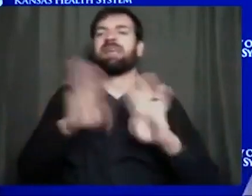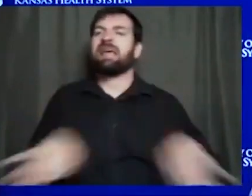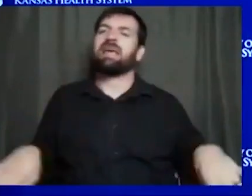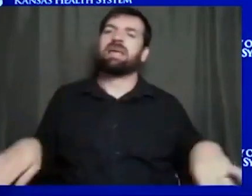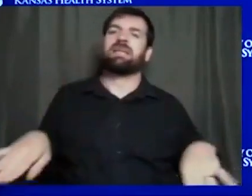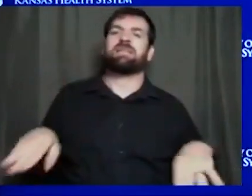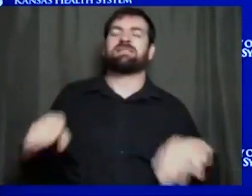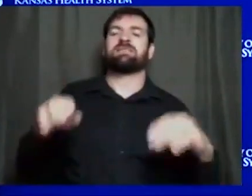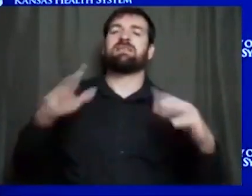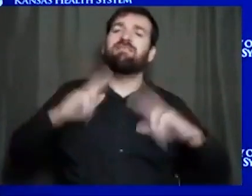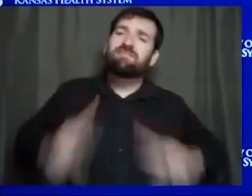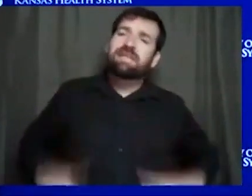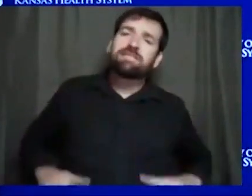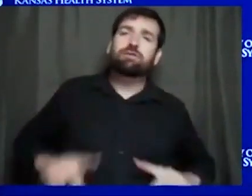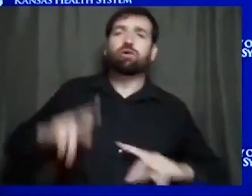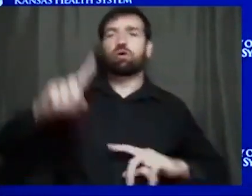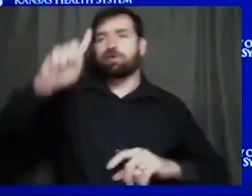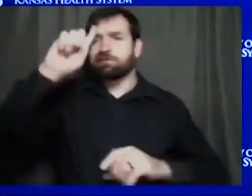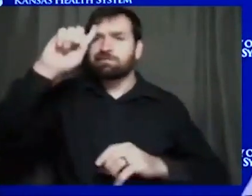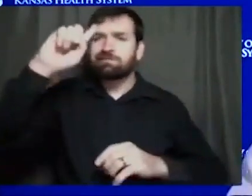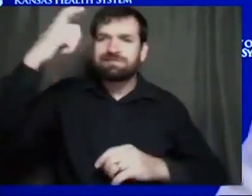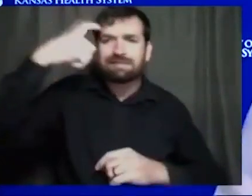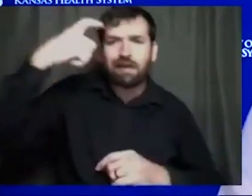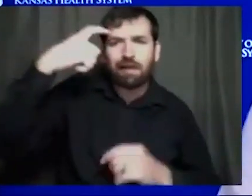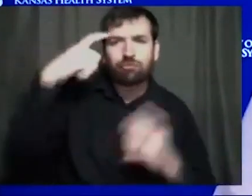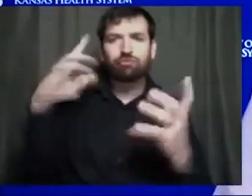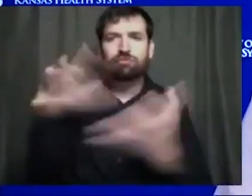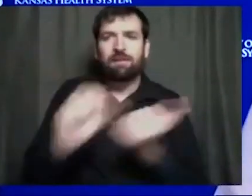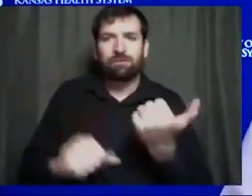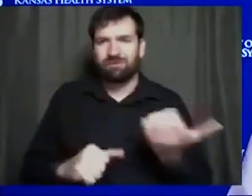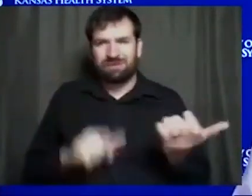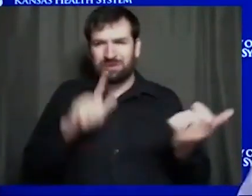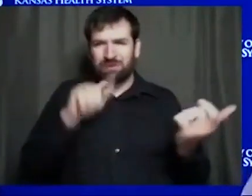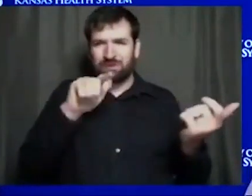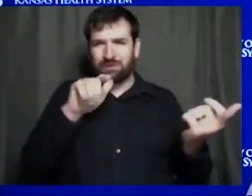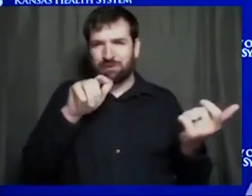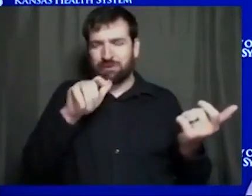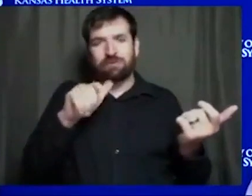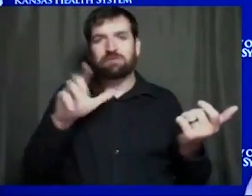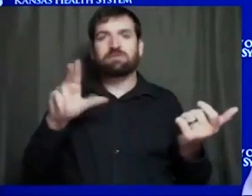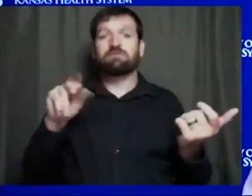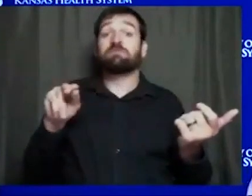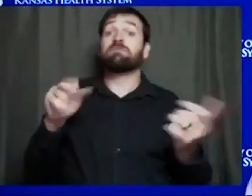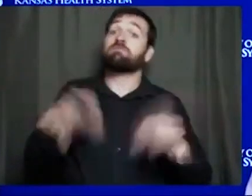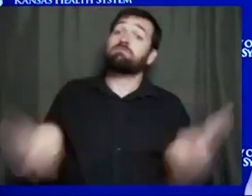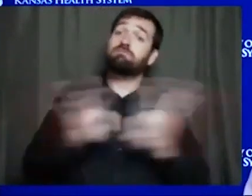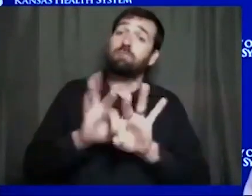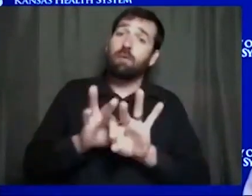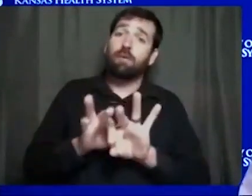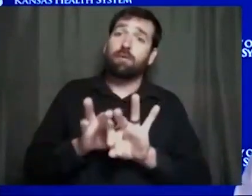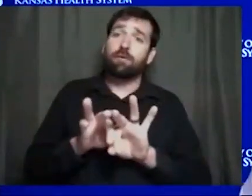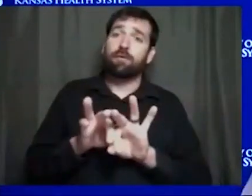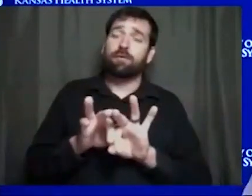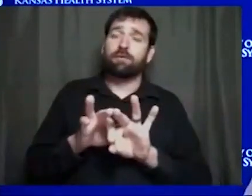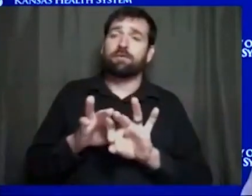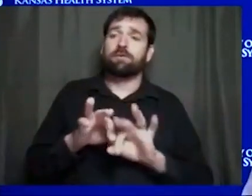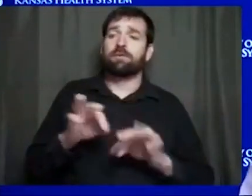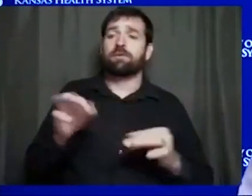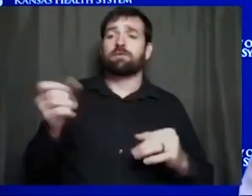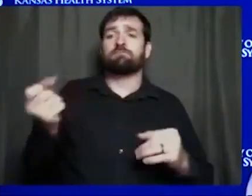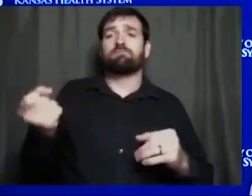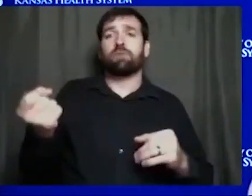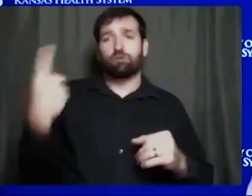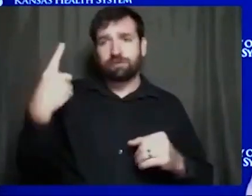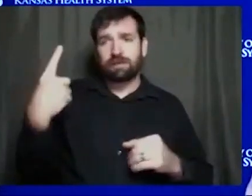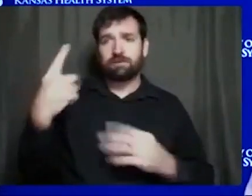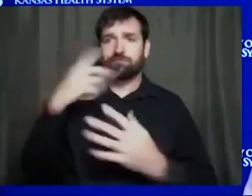damage. Again, it is really important to be able to understand and trust the people